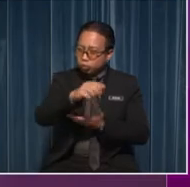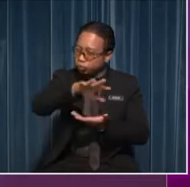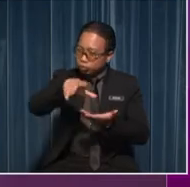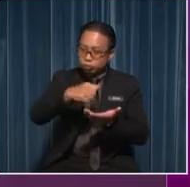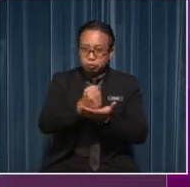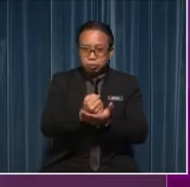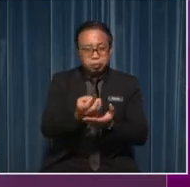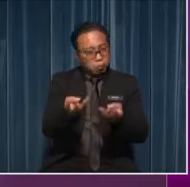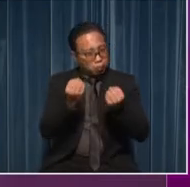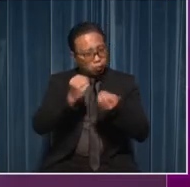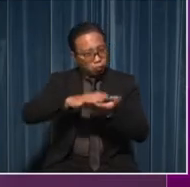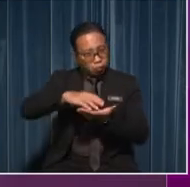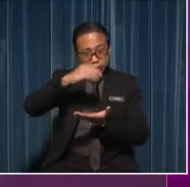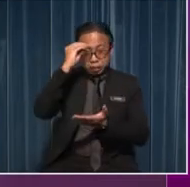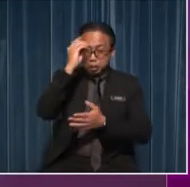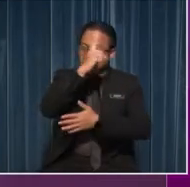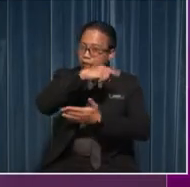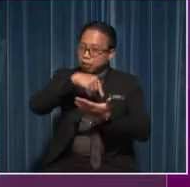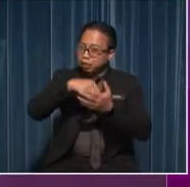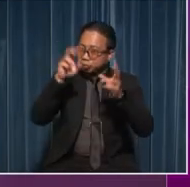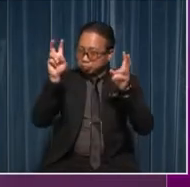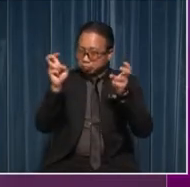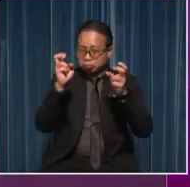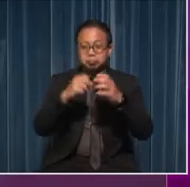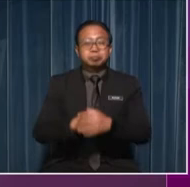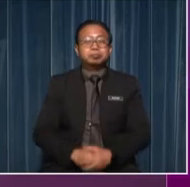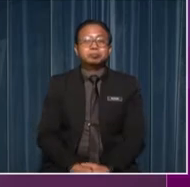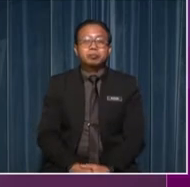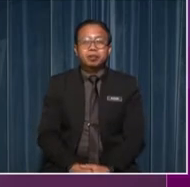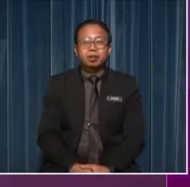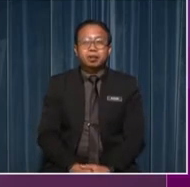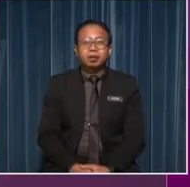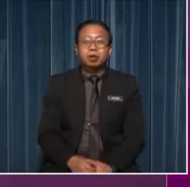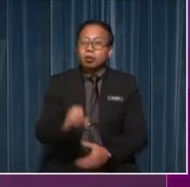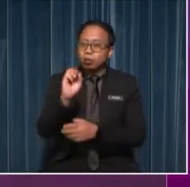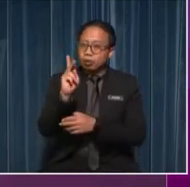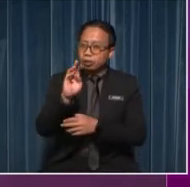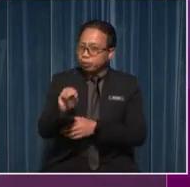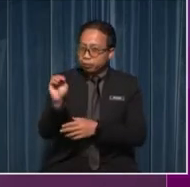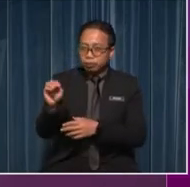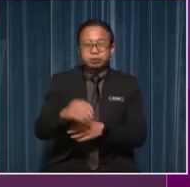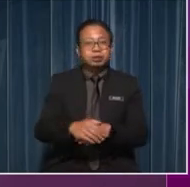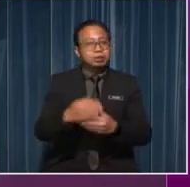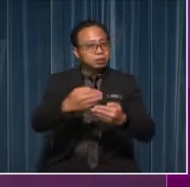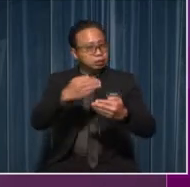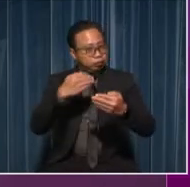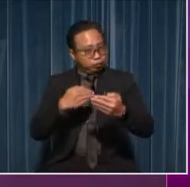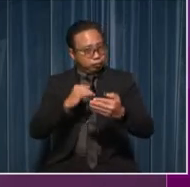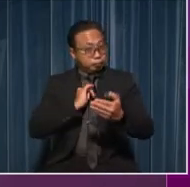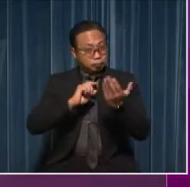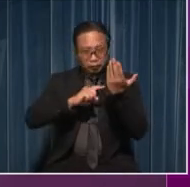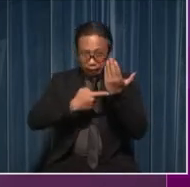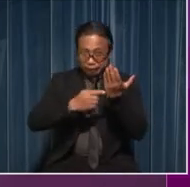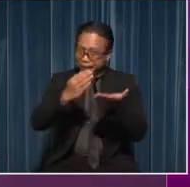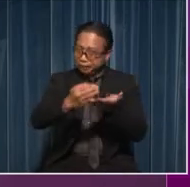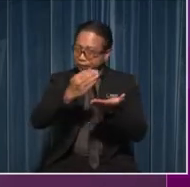very excited to learn the topic for today. Alright, pupils, before I start the